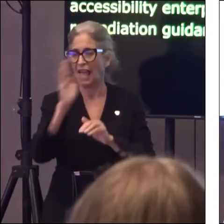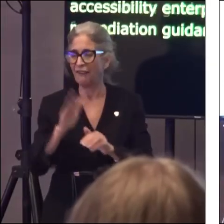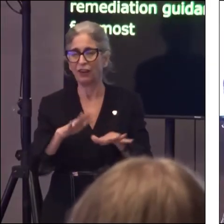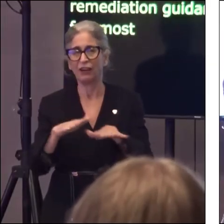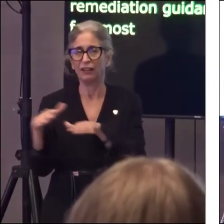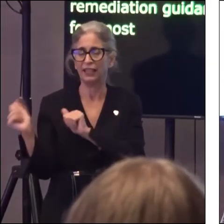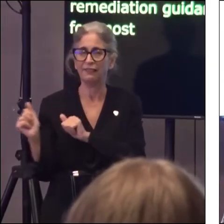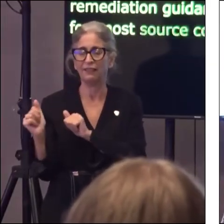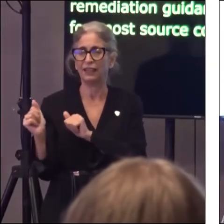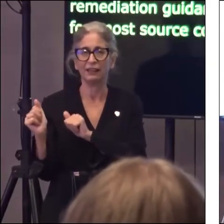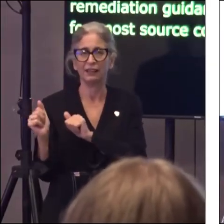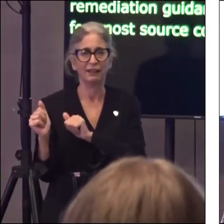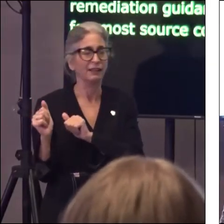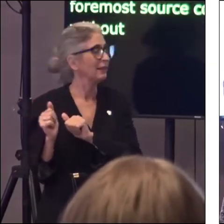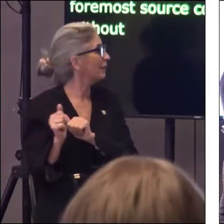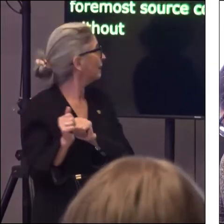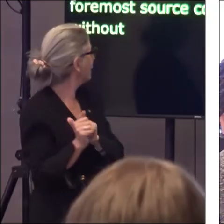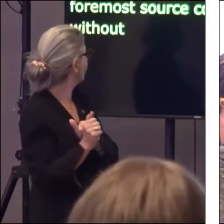their IDEs?